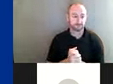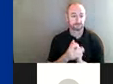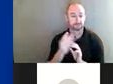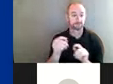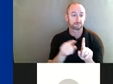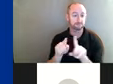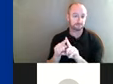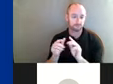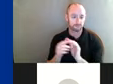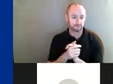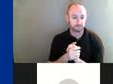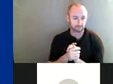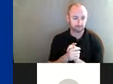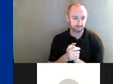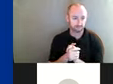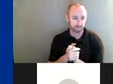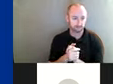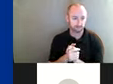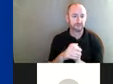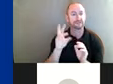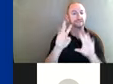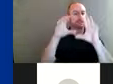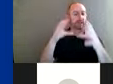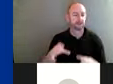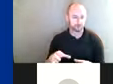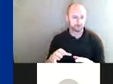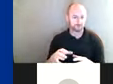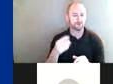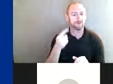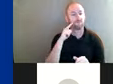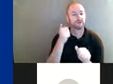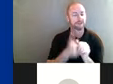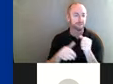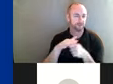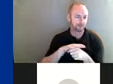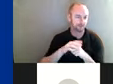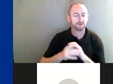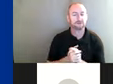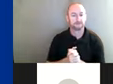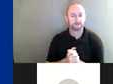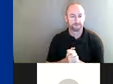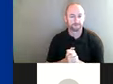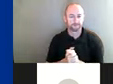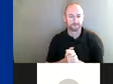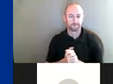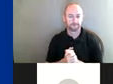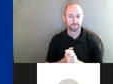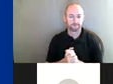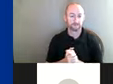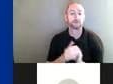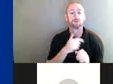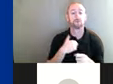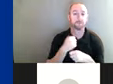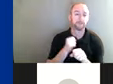And also the six statistical categories to go along with each of these geomorphic variables. And you end up